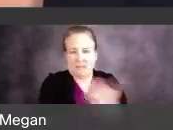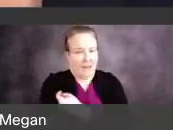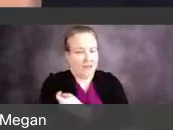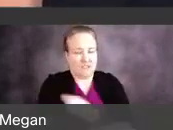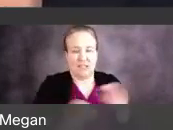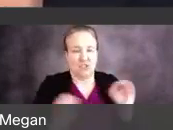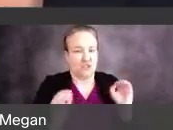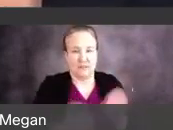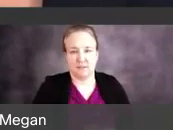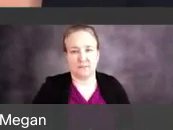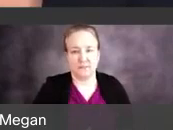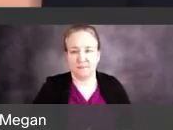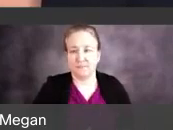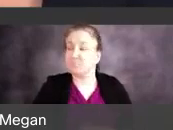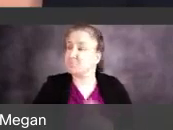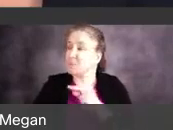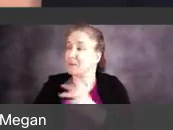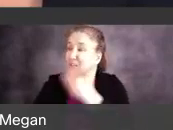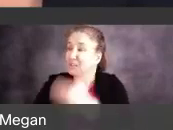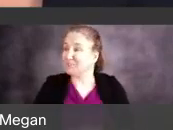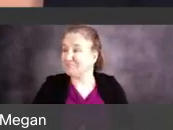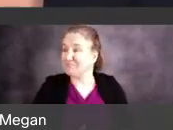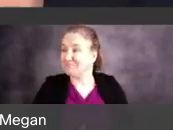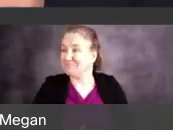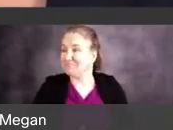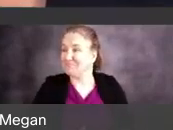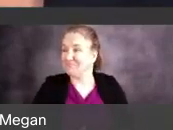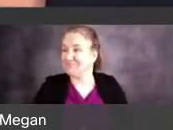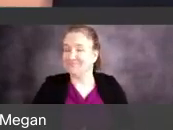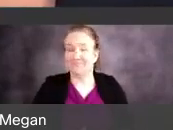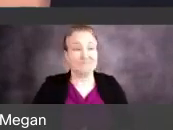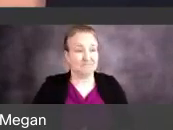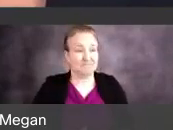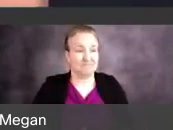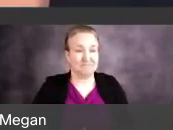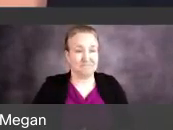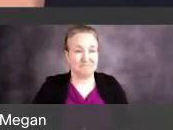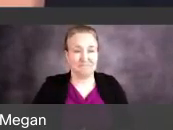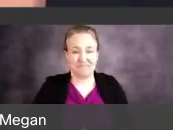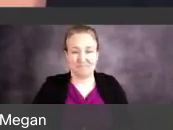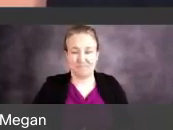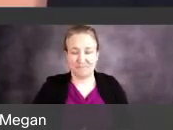vaccinated. Okay, thank you. Mm-hmm.